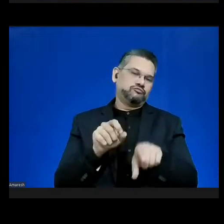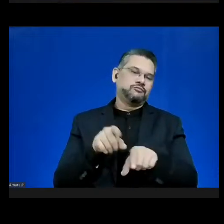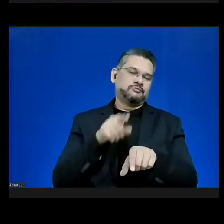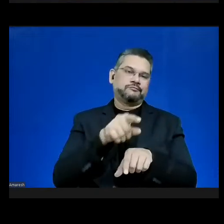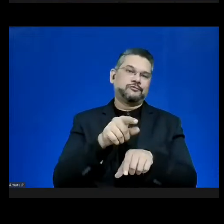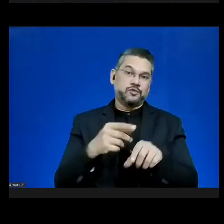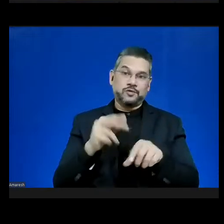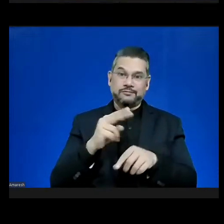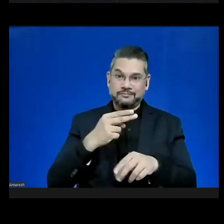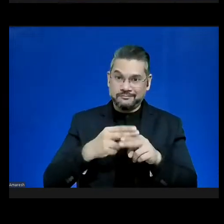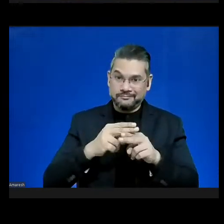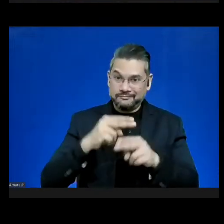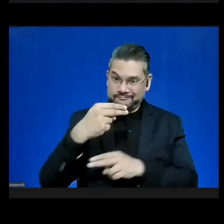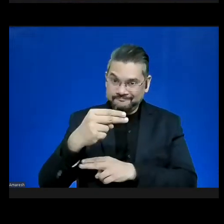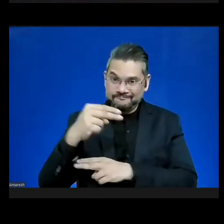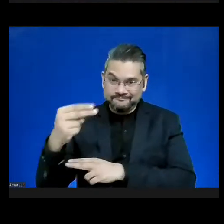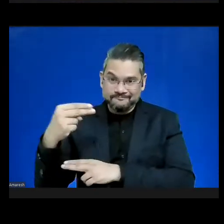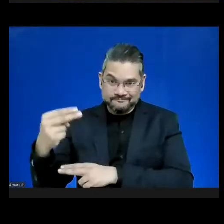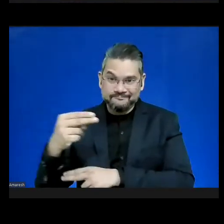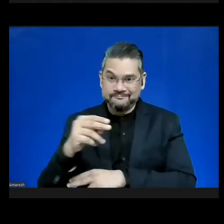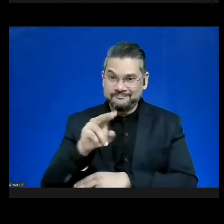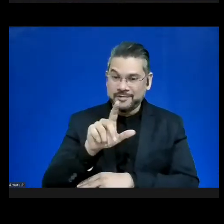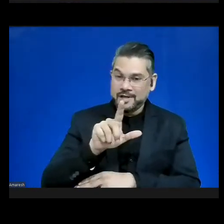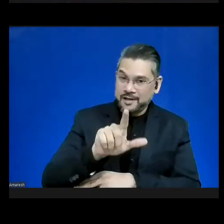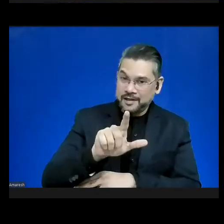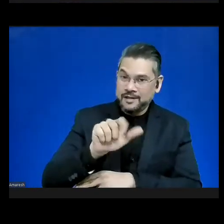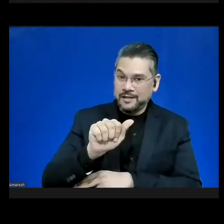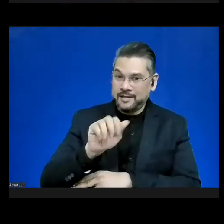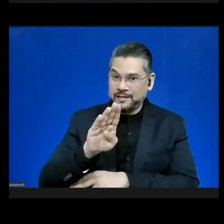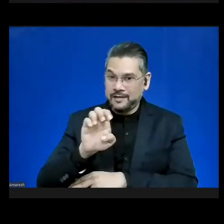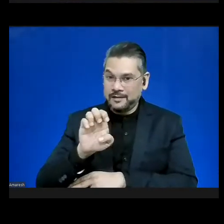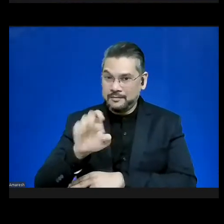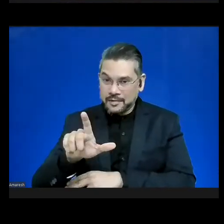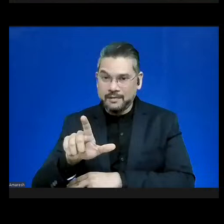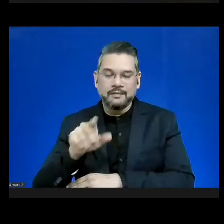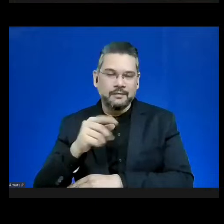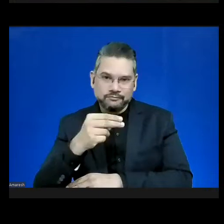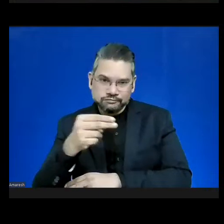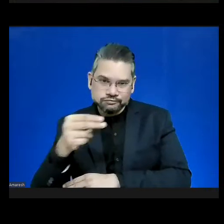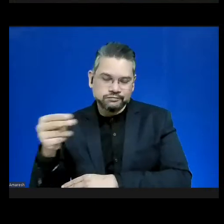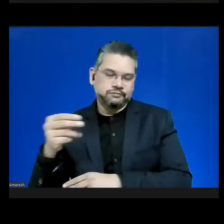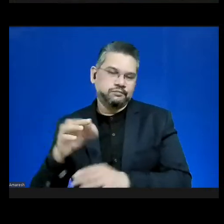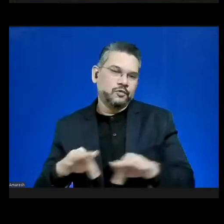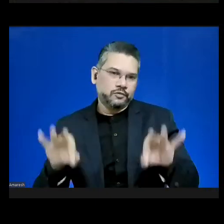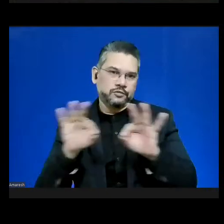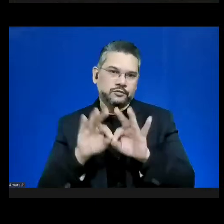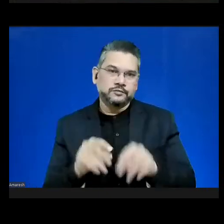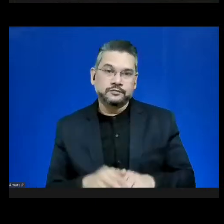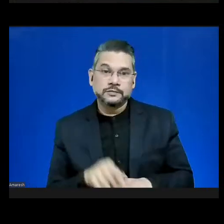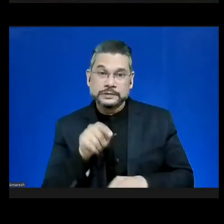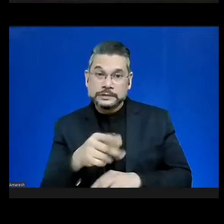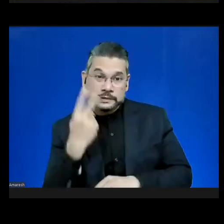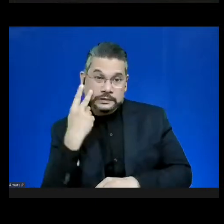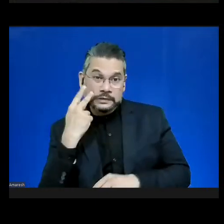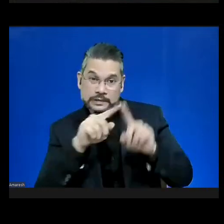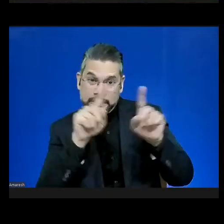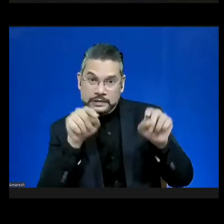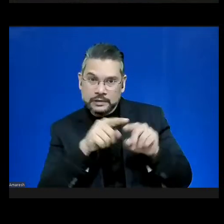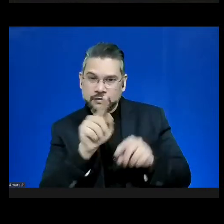accessible. Uh, if you see this form, there is one more mistake in this form, which is basically the